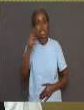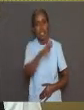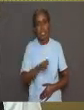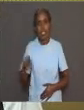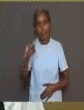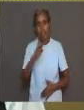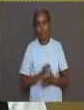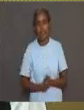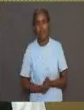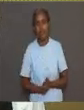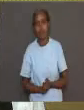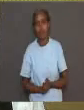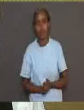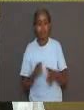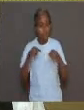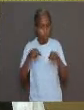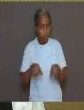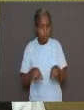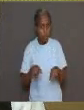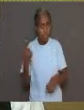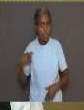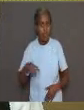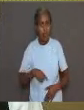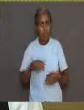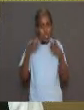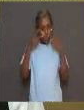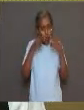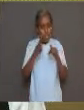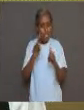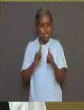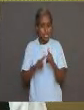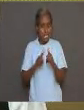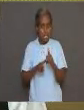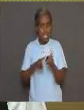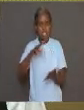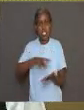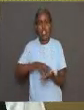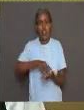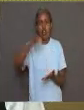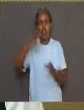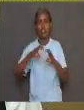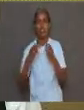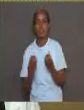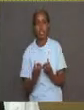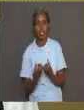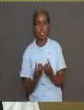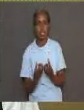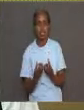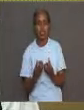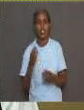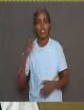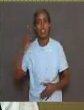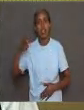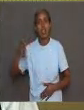ellipses. Today, we look at the last conic section, the